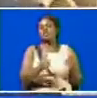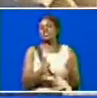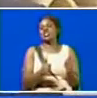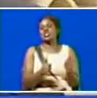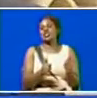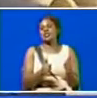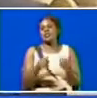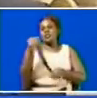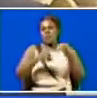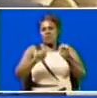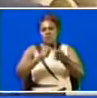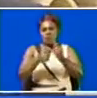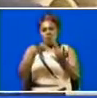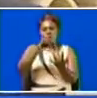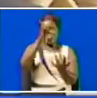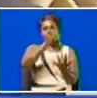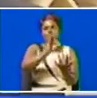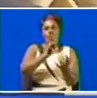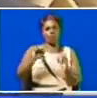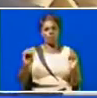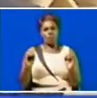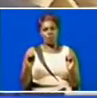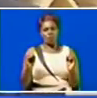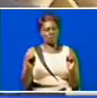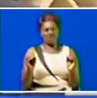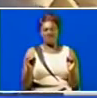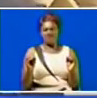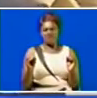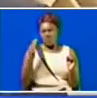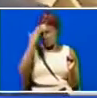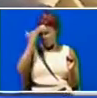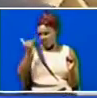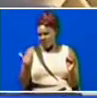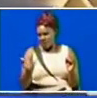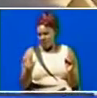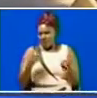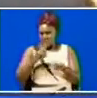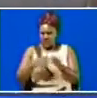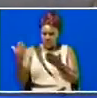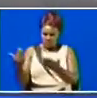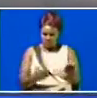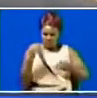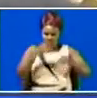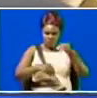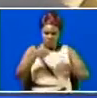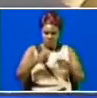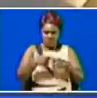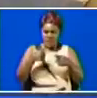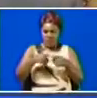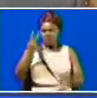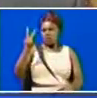about. Referendum is not an option, as I always insisted. It is not an option. You know why? Because if you bring referendum, we'll take another